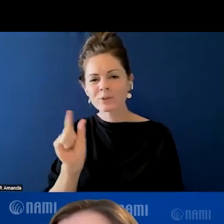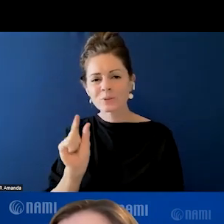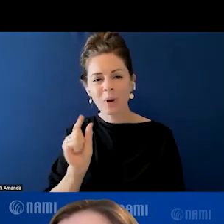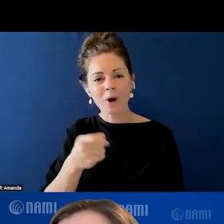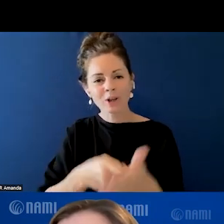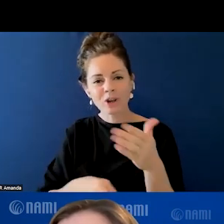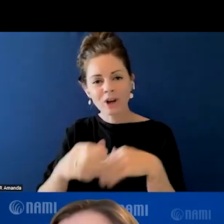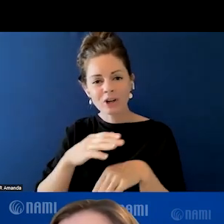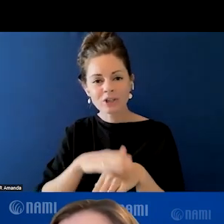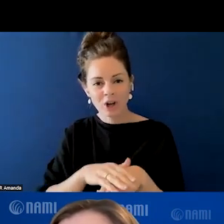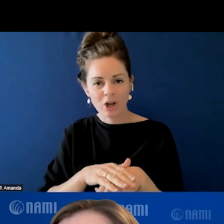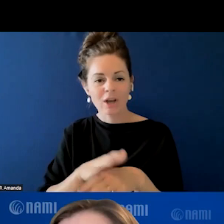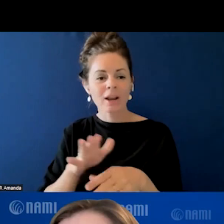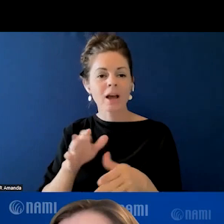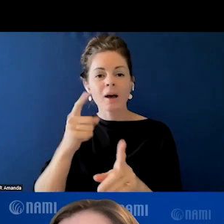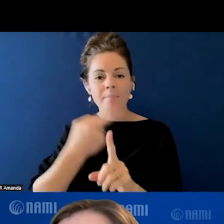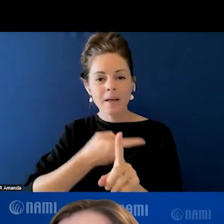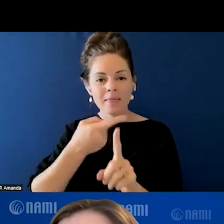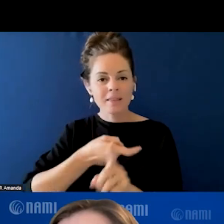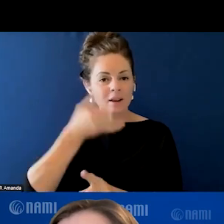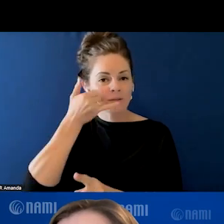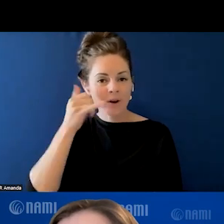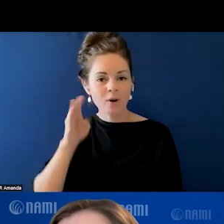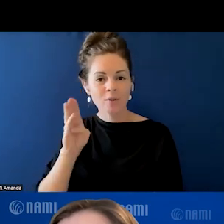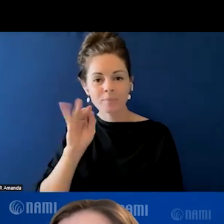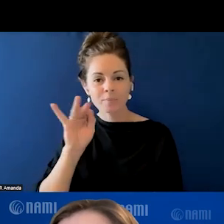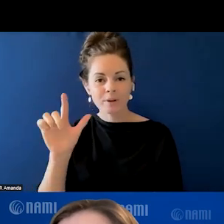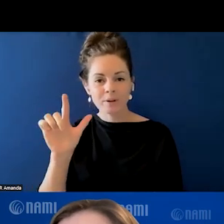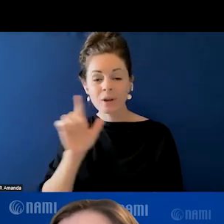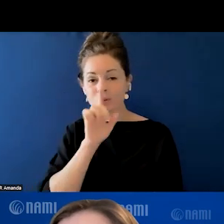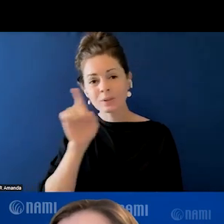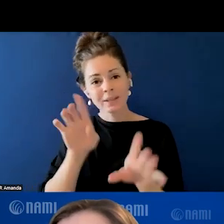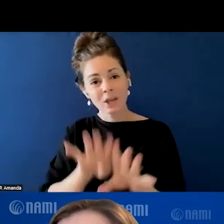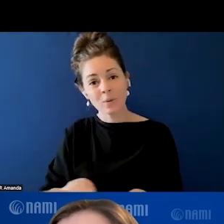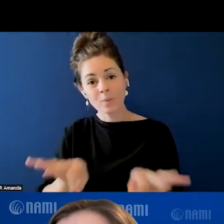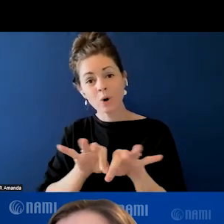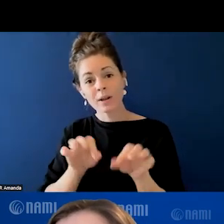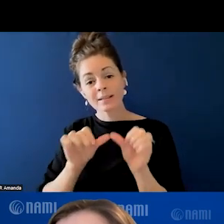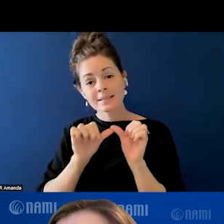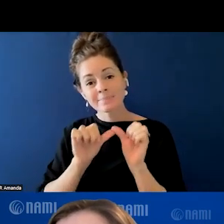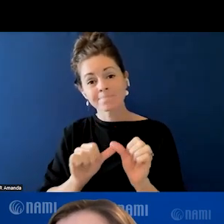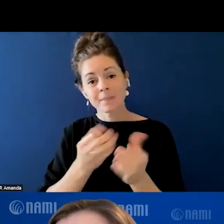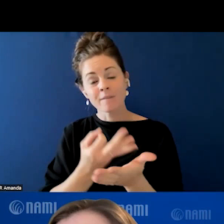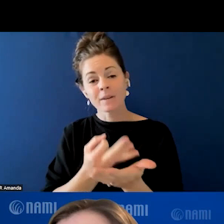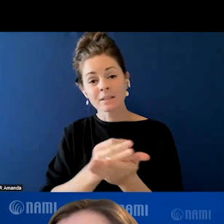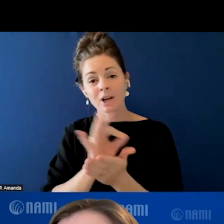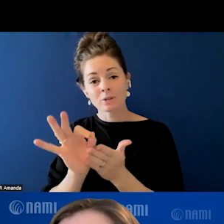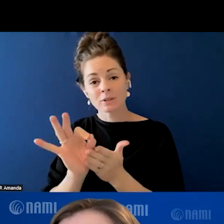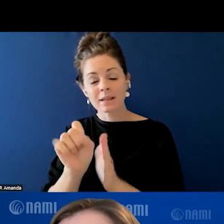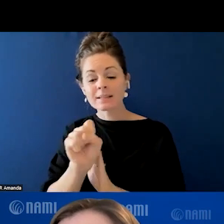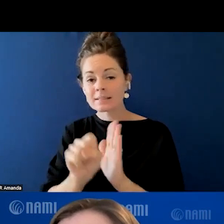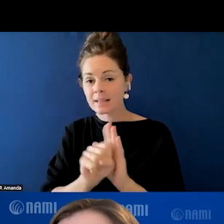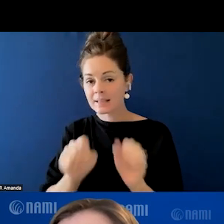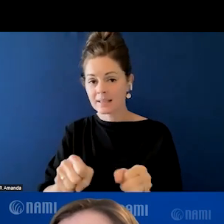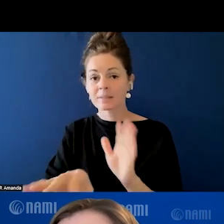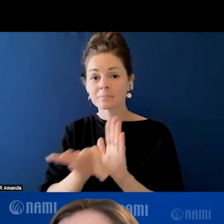on residents' monthly phone bills, are an important and sustainable funding option that states can choose to use to